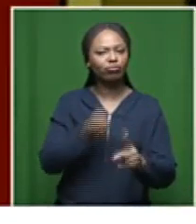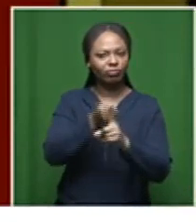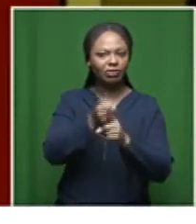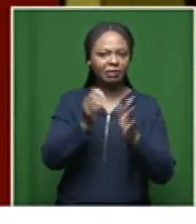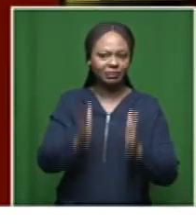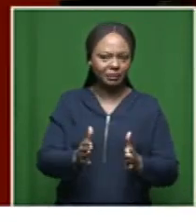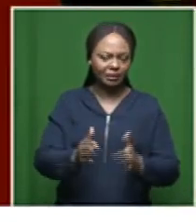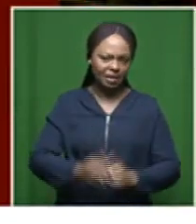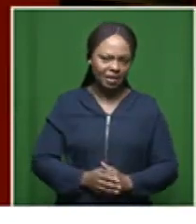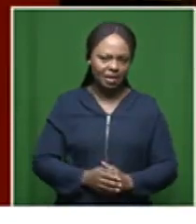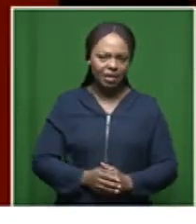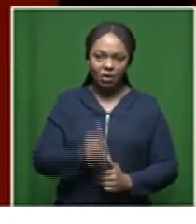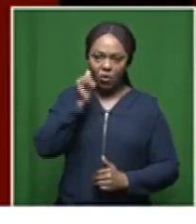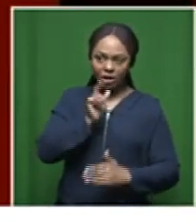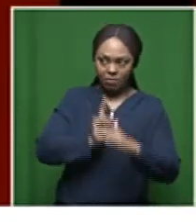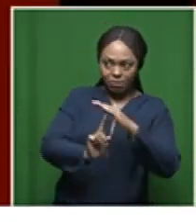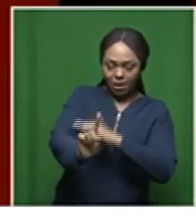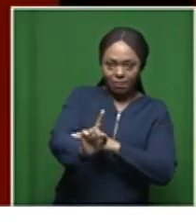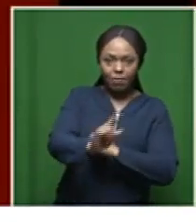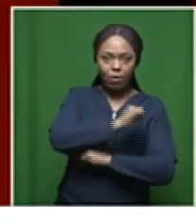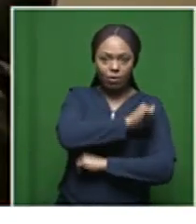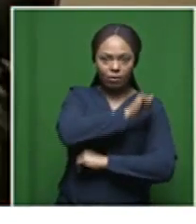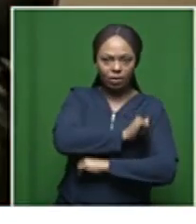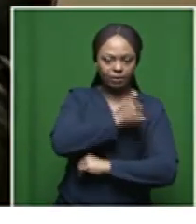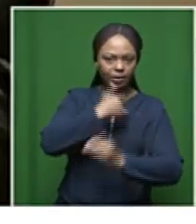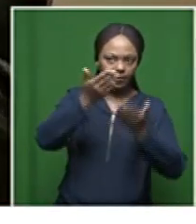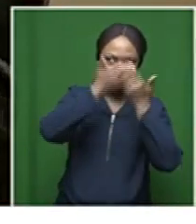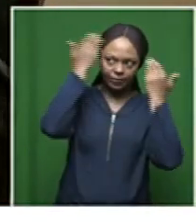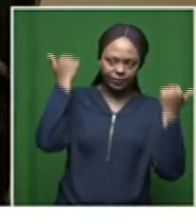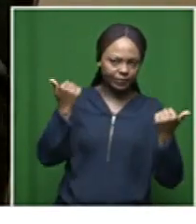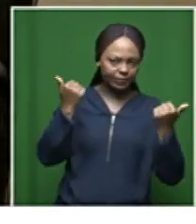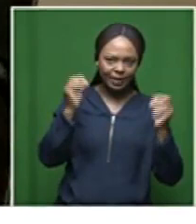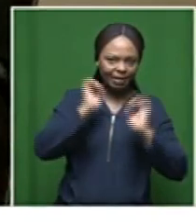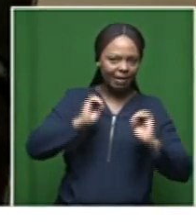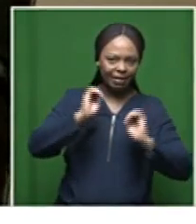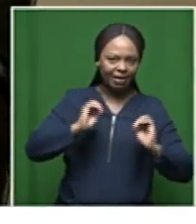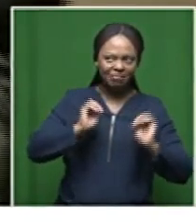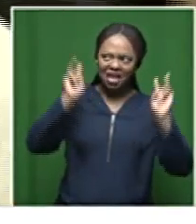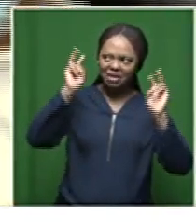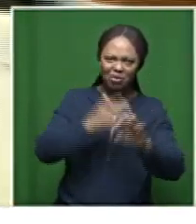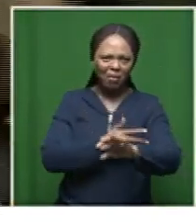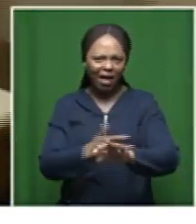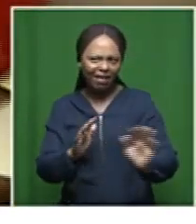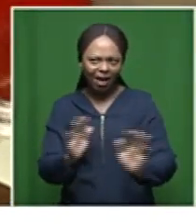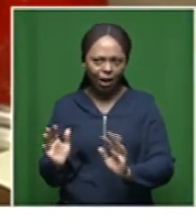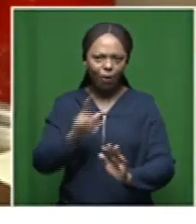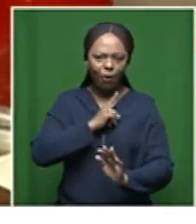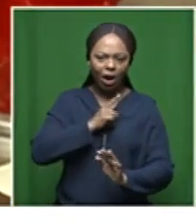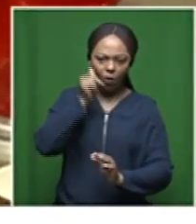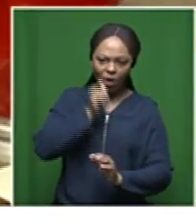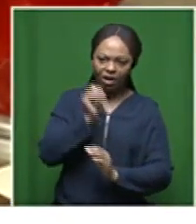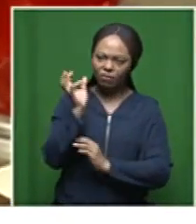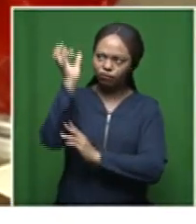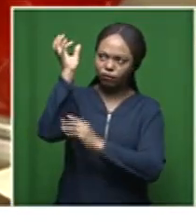knew nothing about blood donation. And when I received blood for the first time, it was when I